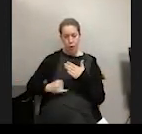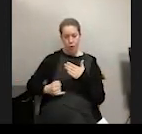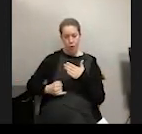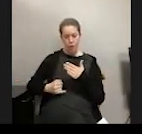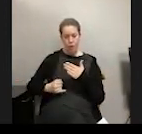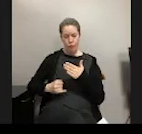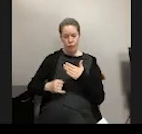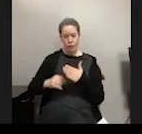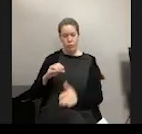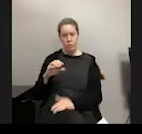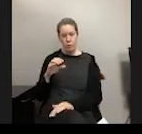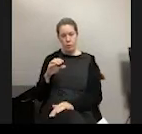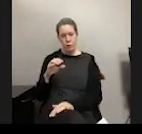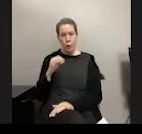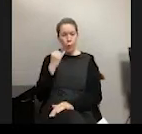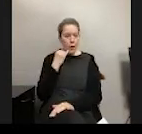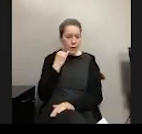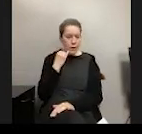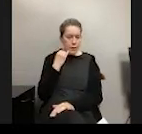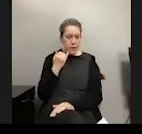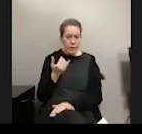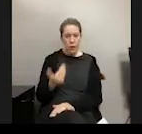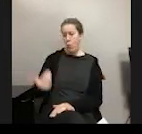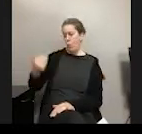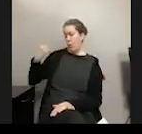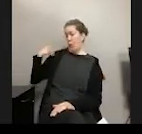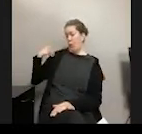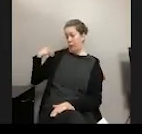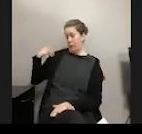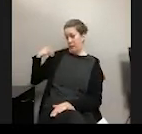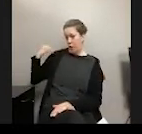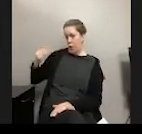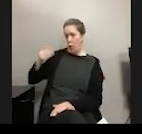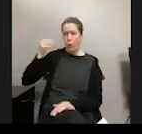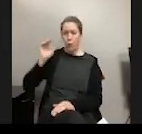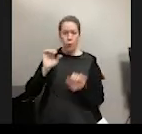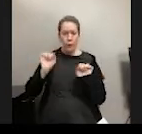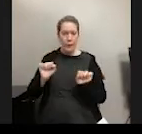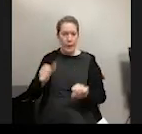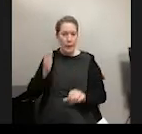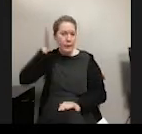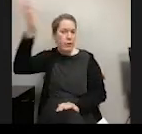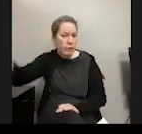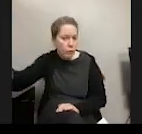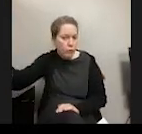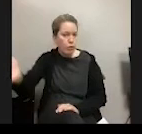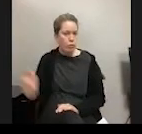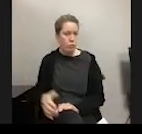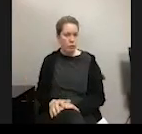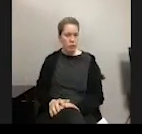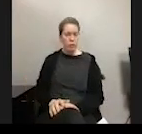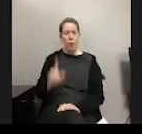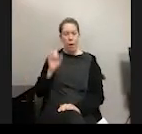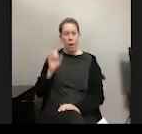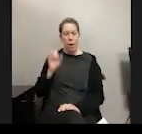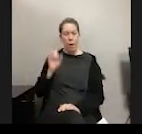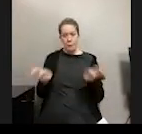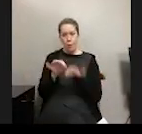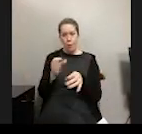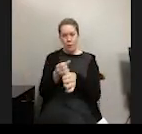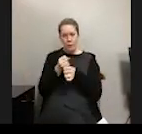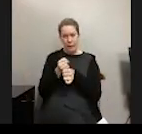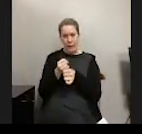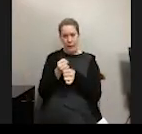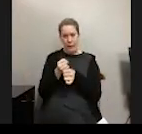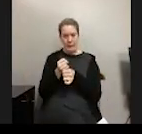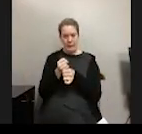also a good acknowledgement in how we can, you know, sort of leverage the existing bodies that we have in terms of receiving community feedback and like shaping our public